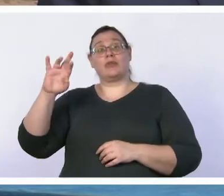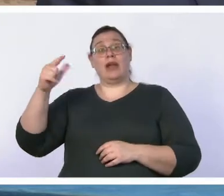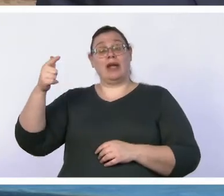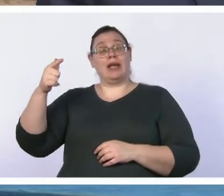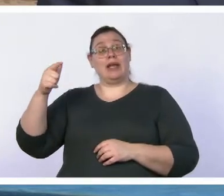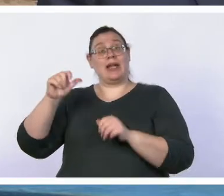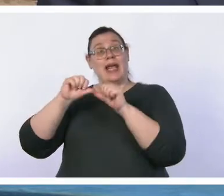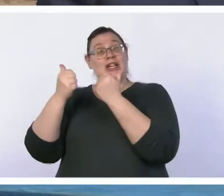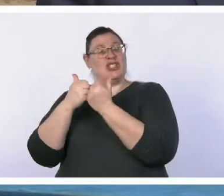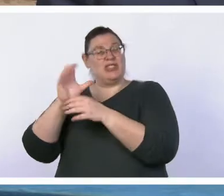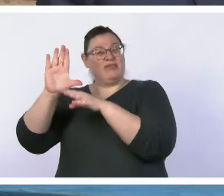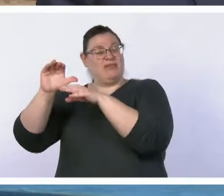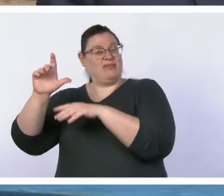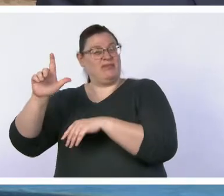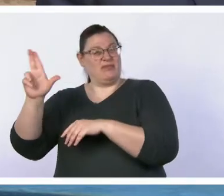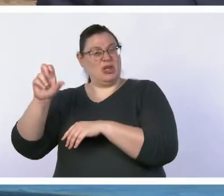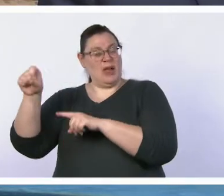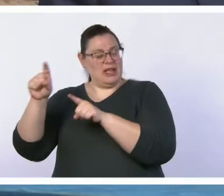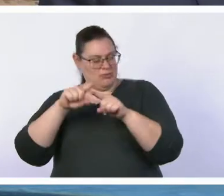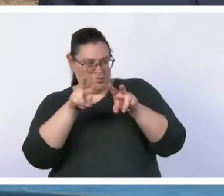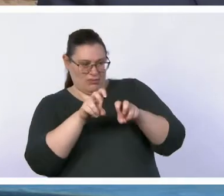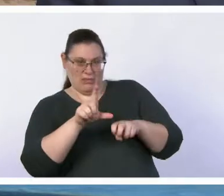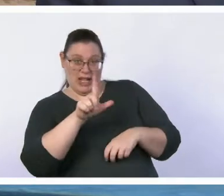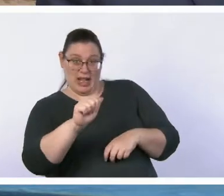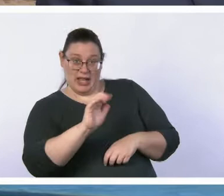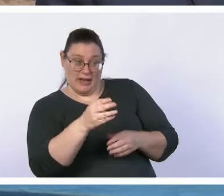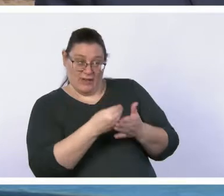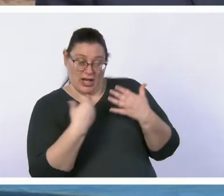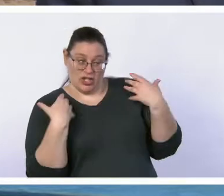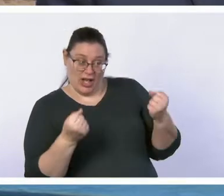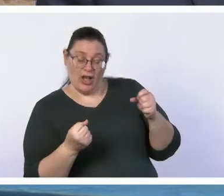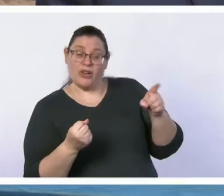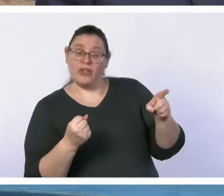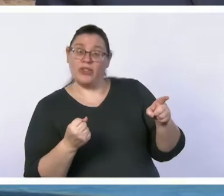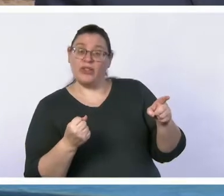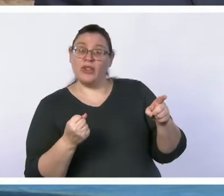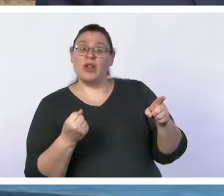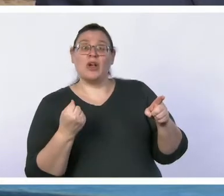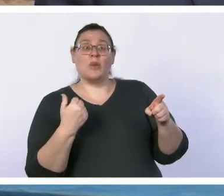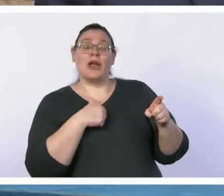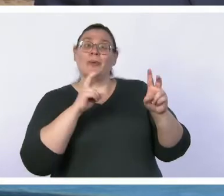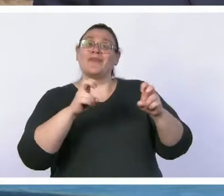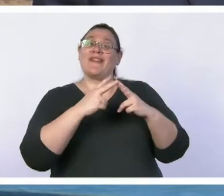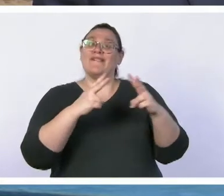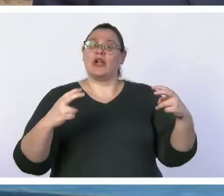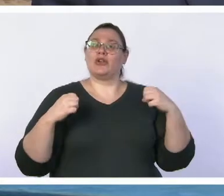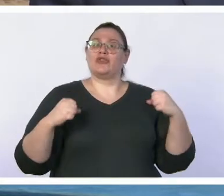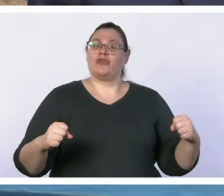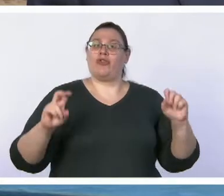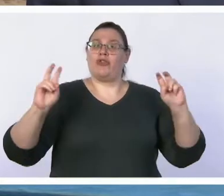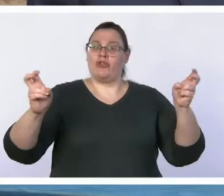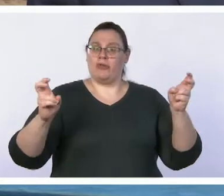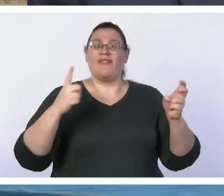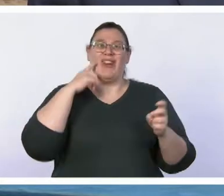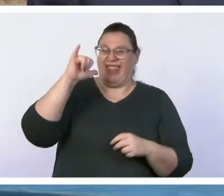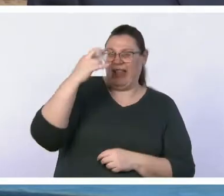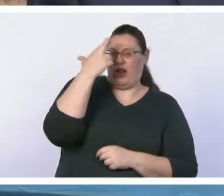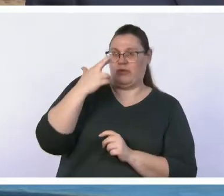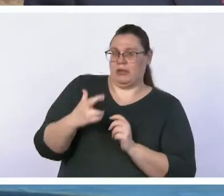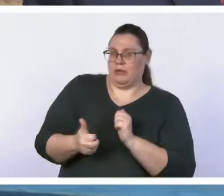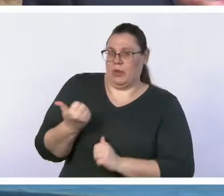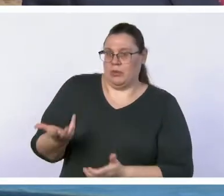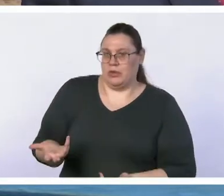Los Angeles's financial health, they rate us very strongly, primarily because of that. And that's going to be a great